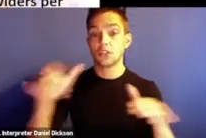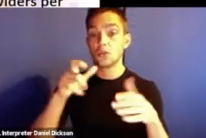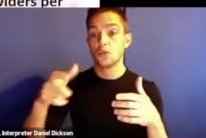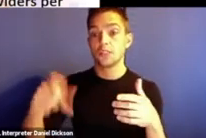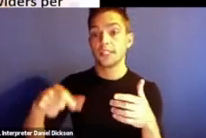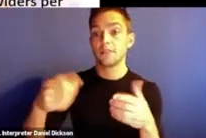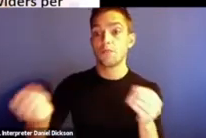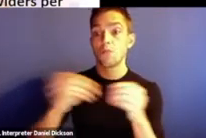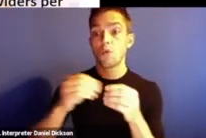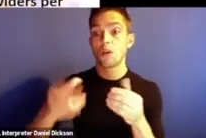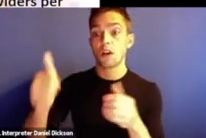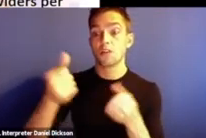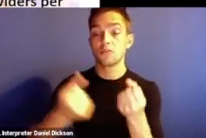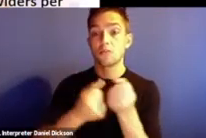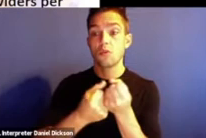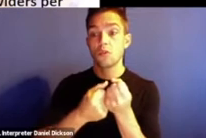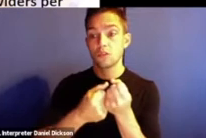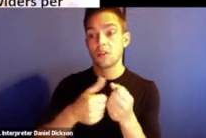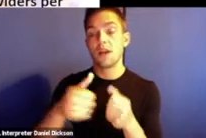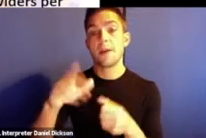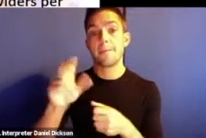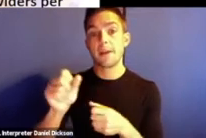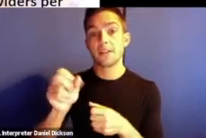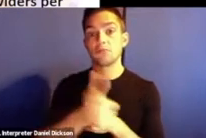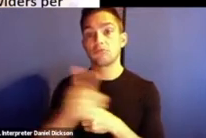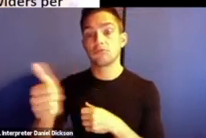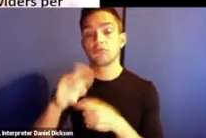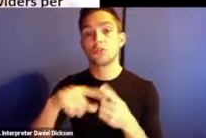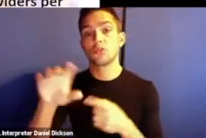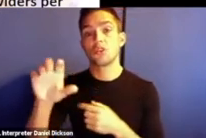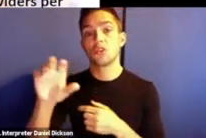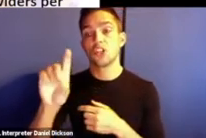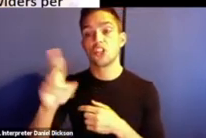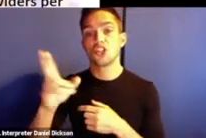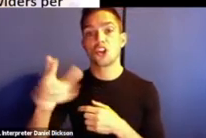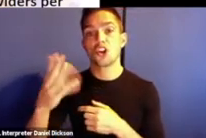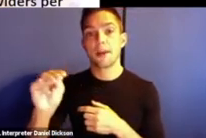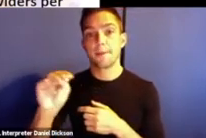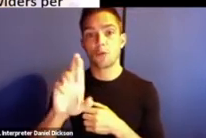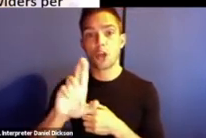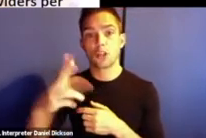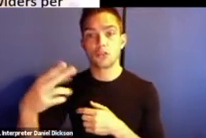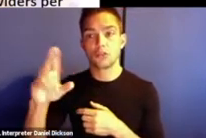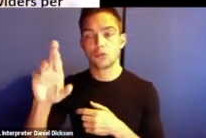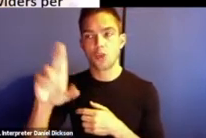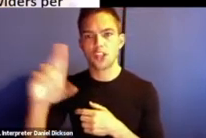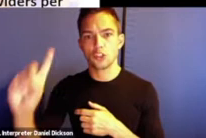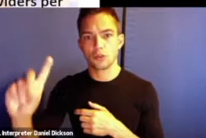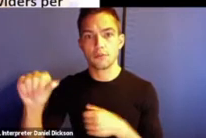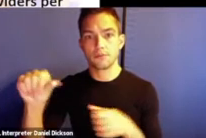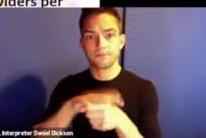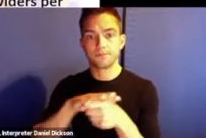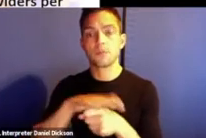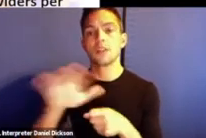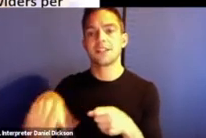higher supports are bused an hour and a half away to Durham every day for school. And that's one way. So it's similar to